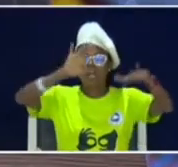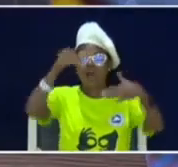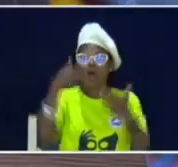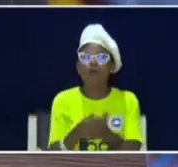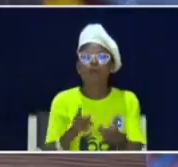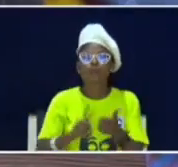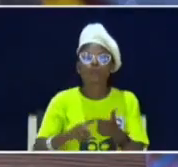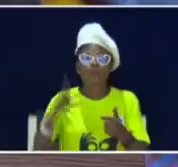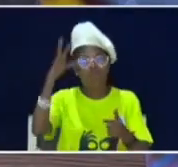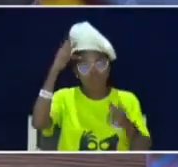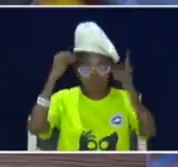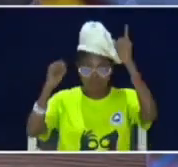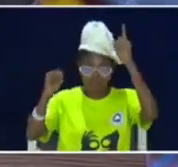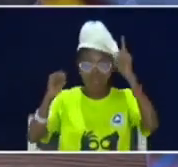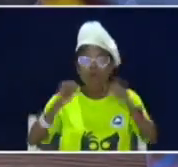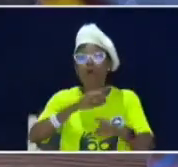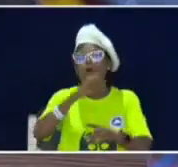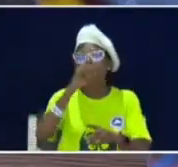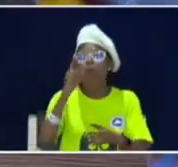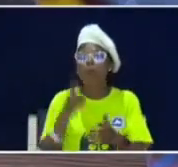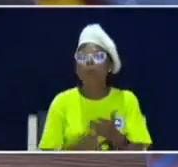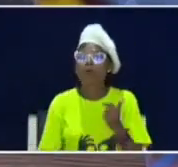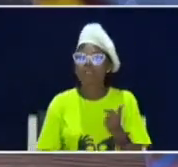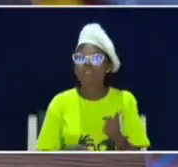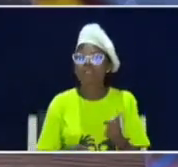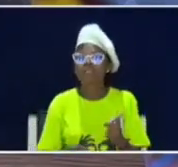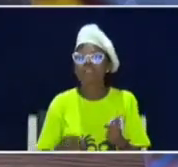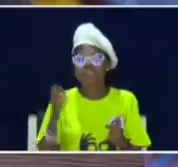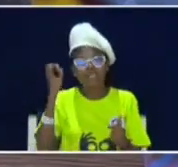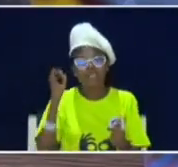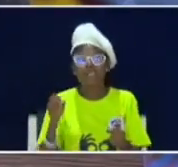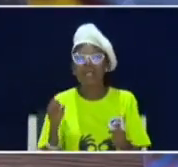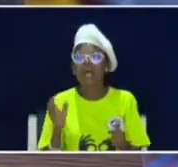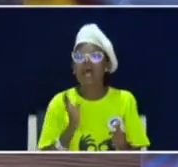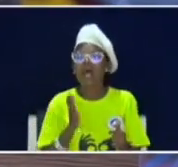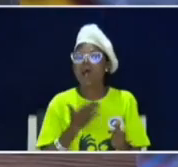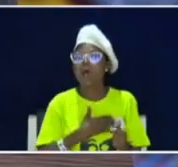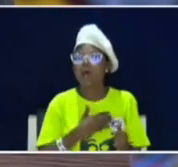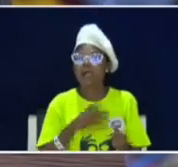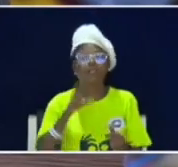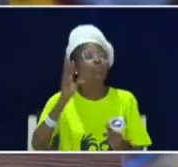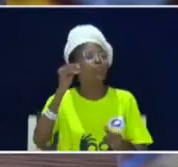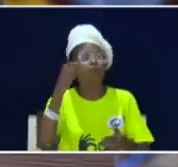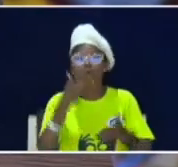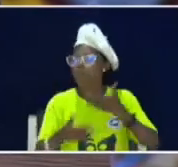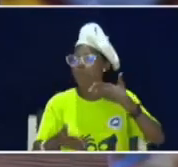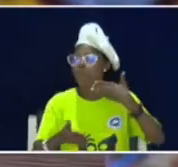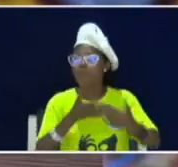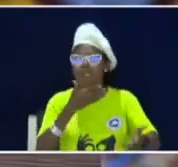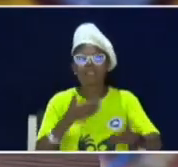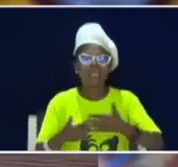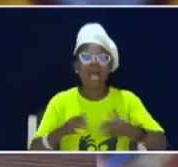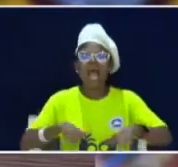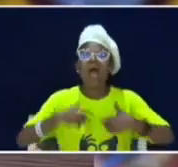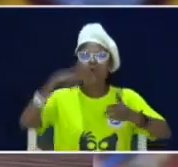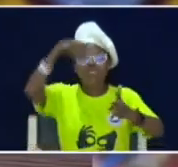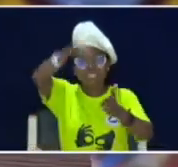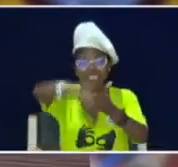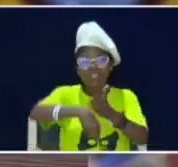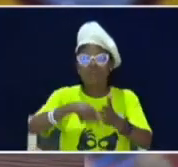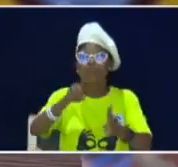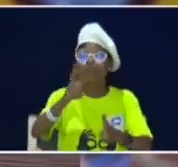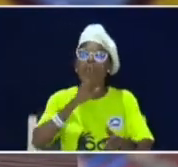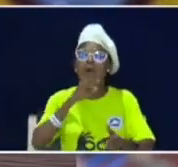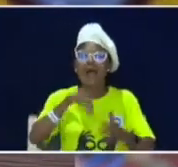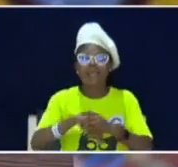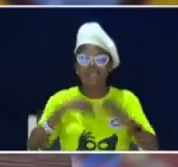him and watch him make your life an amazing wonder. No matter how deep you are in sin, no matter